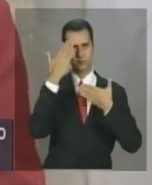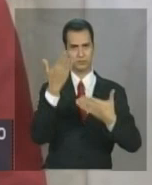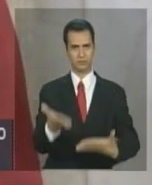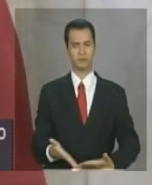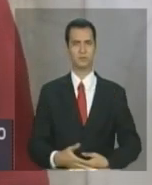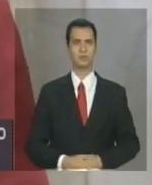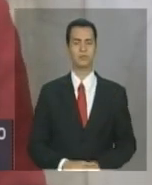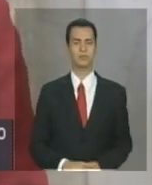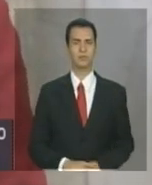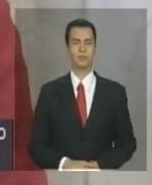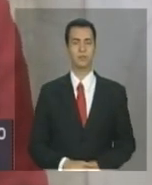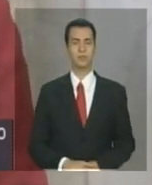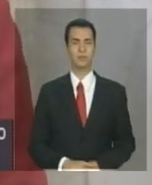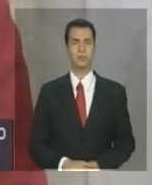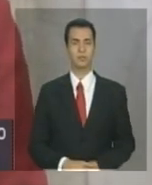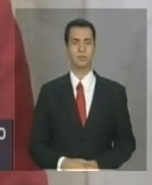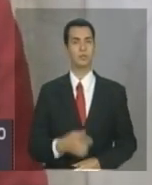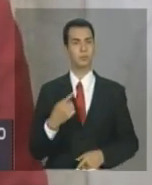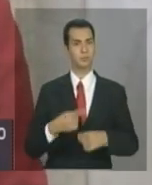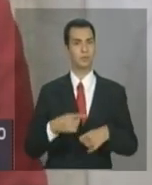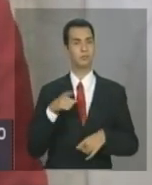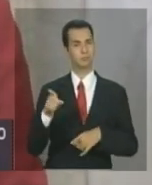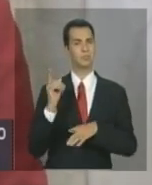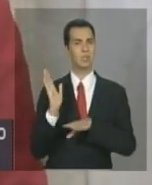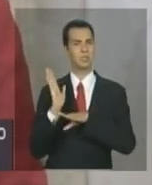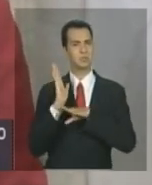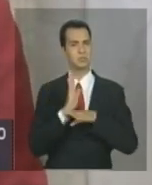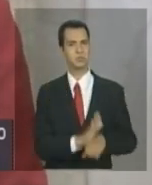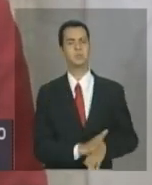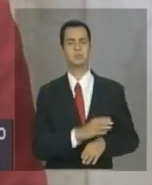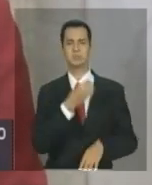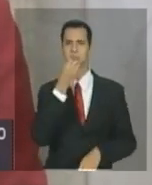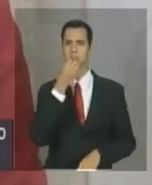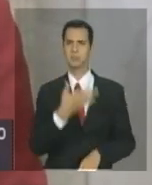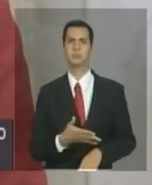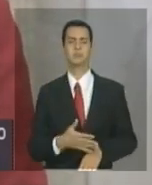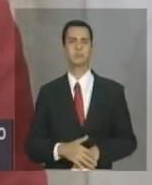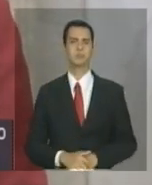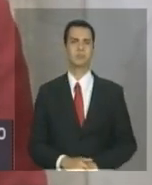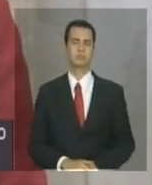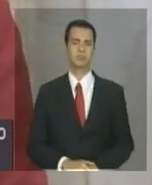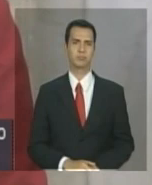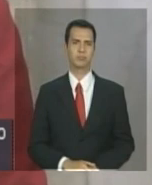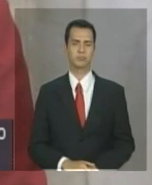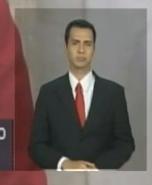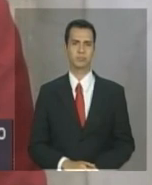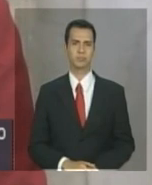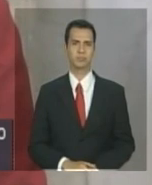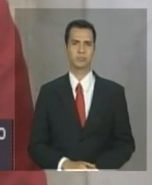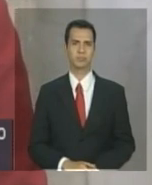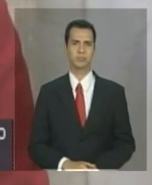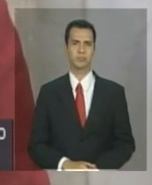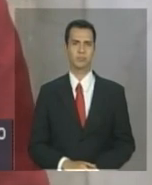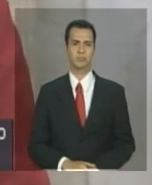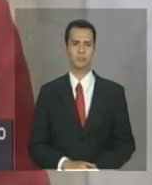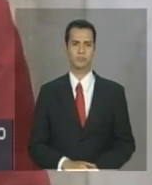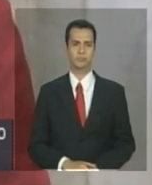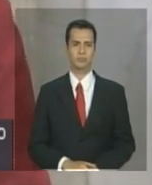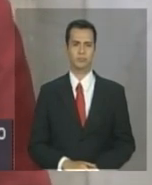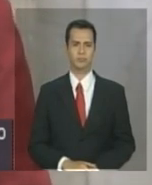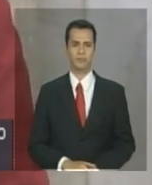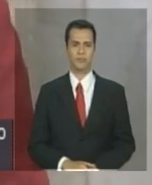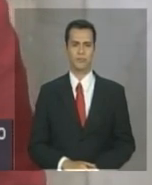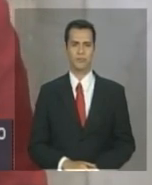o apoio que nós tivemos a essas iniciativas. I would also like to publicly acknowledge the support we have received to all of those